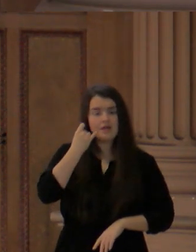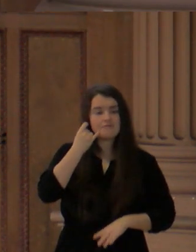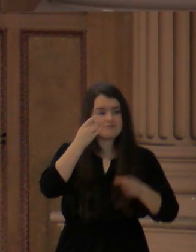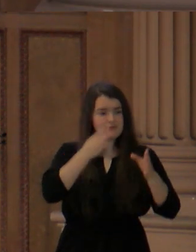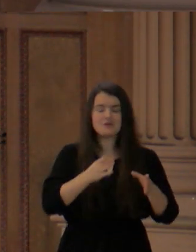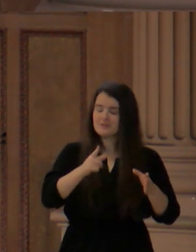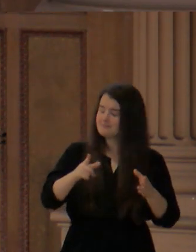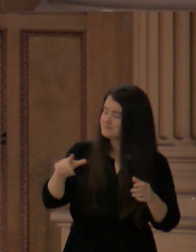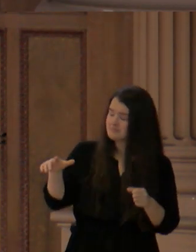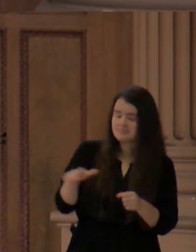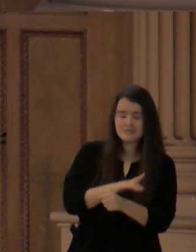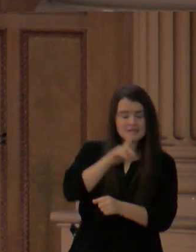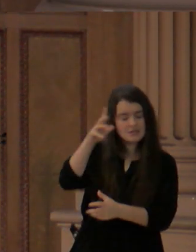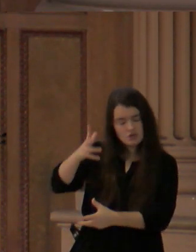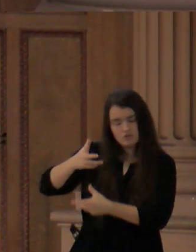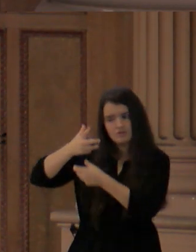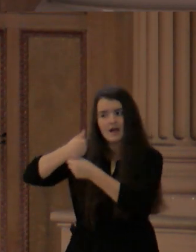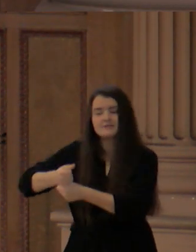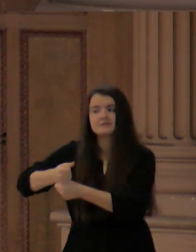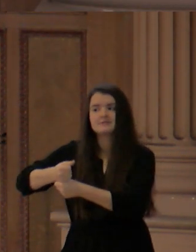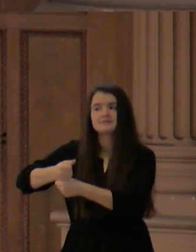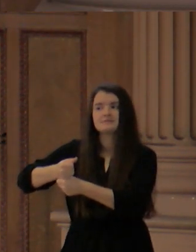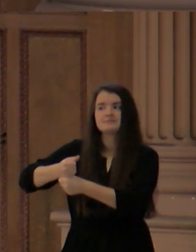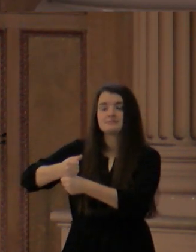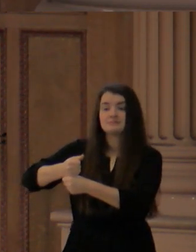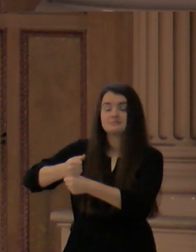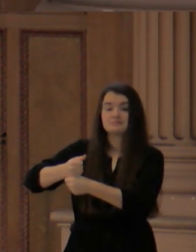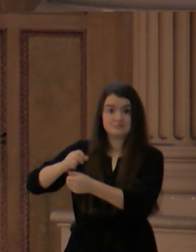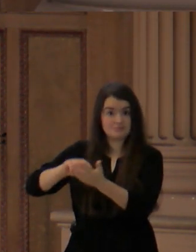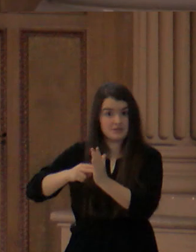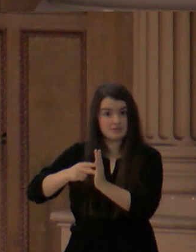Jesus and 125 years later was disappointed that they did